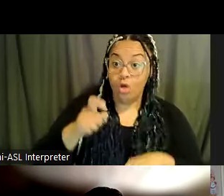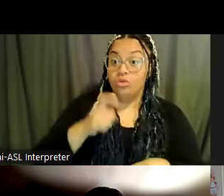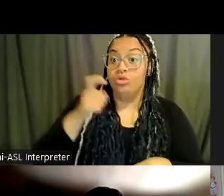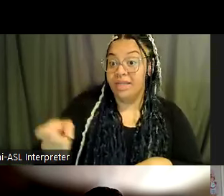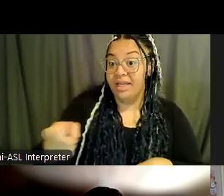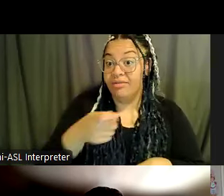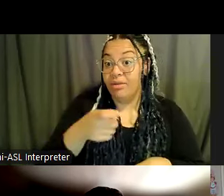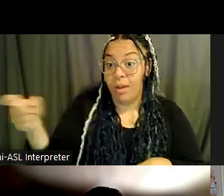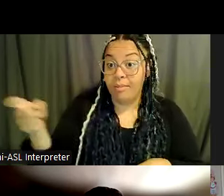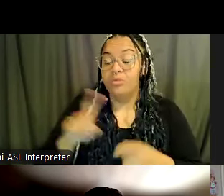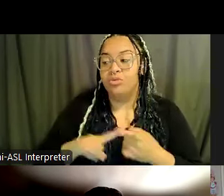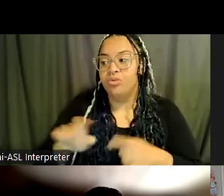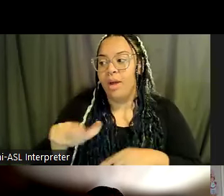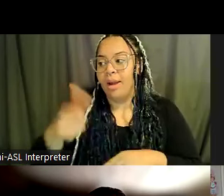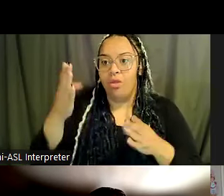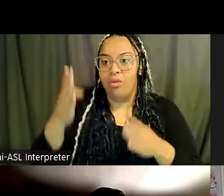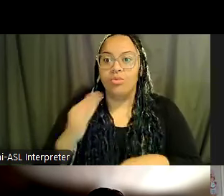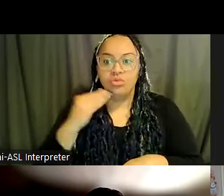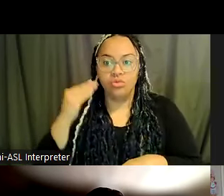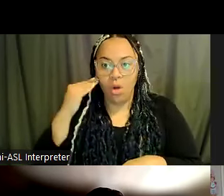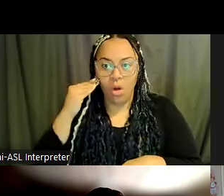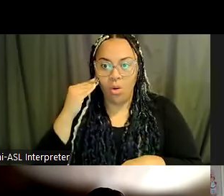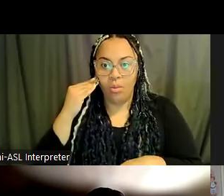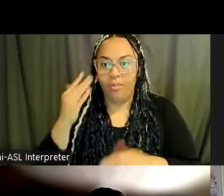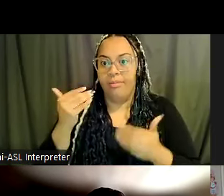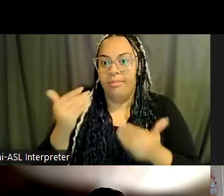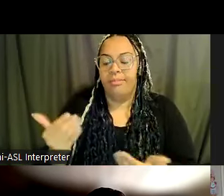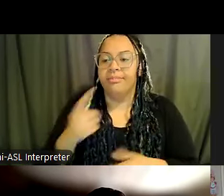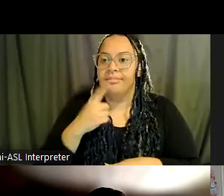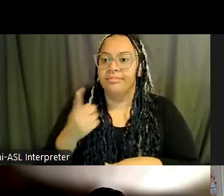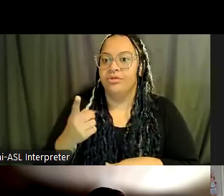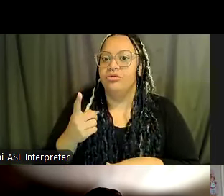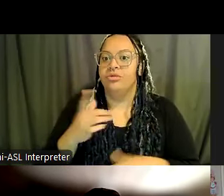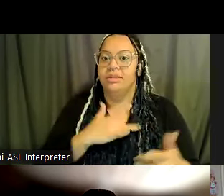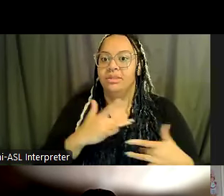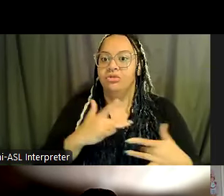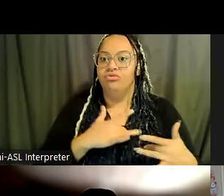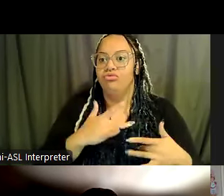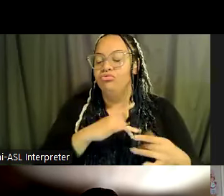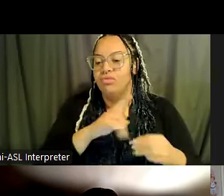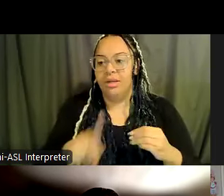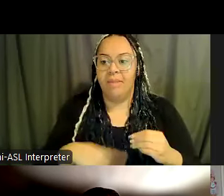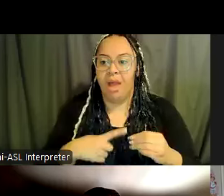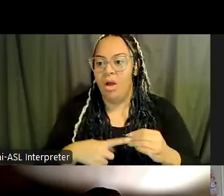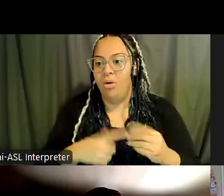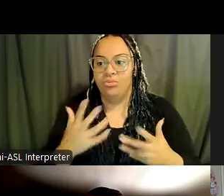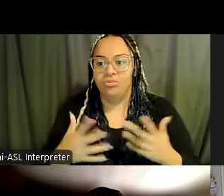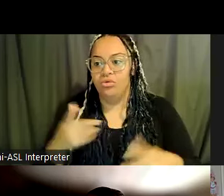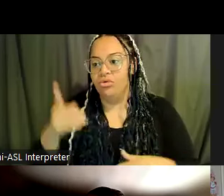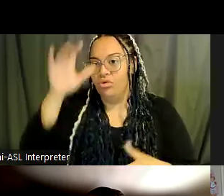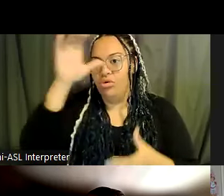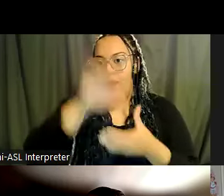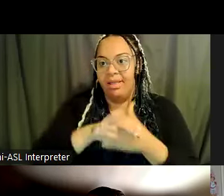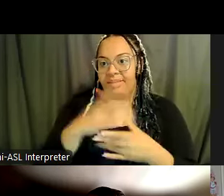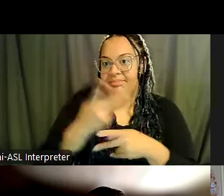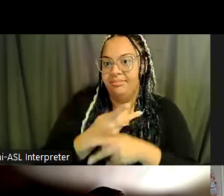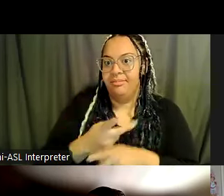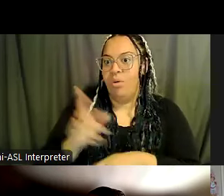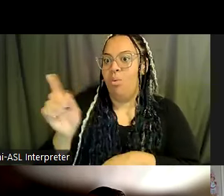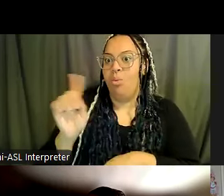another person's home, and let's say she's worried about her husband finding out where the gun